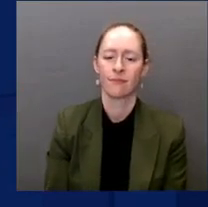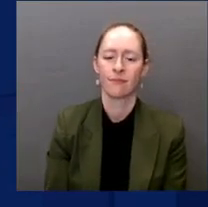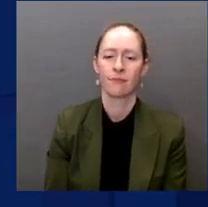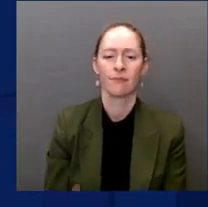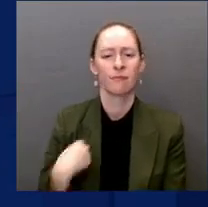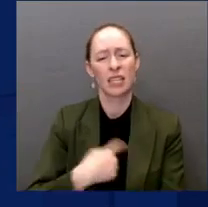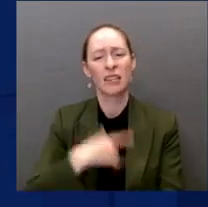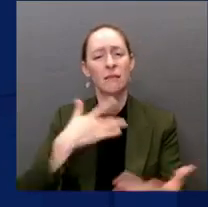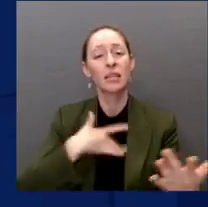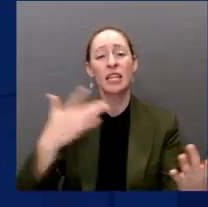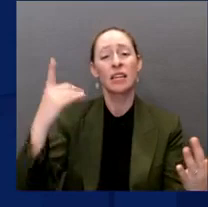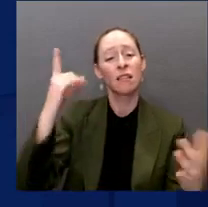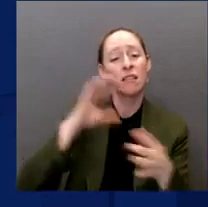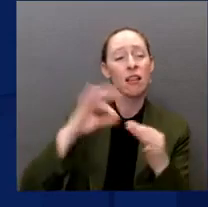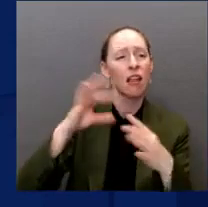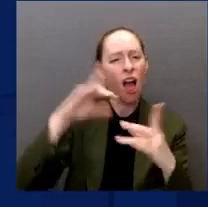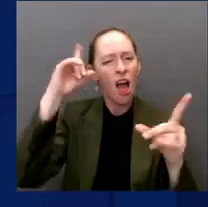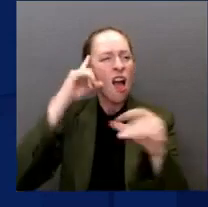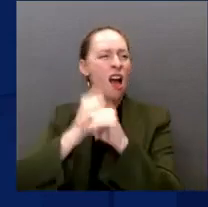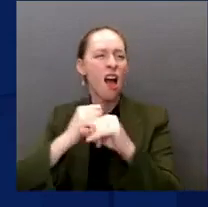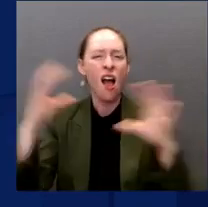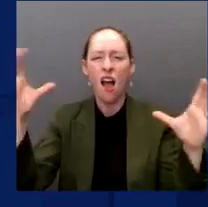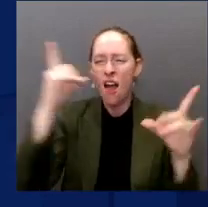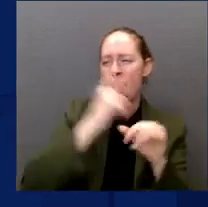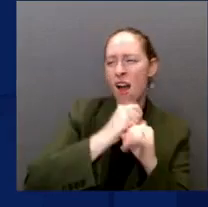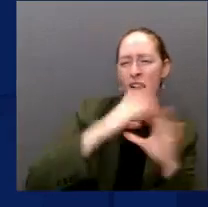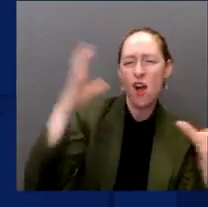things. Now, I mean it sincerely. Think about it.